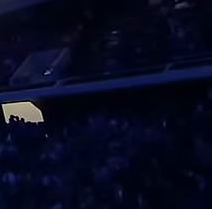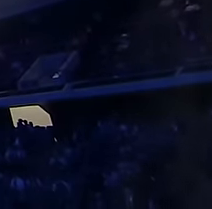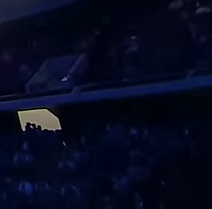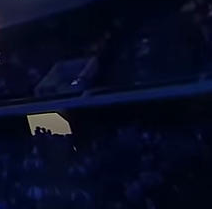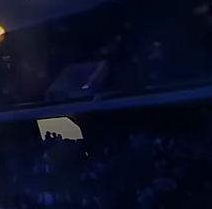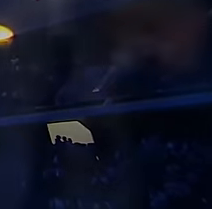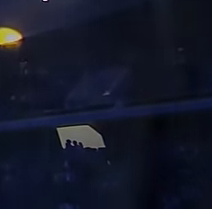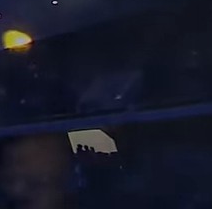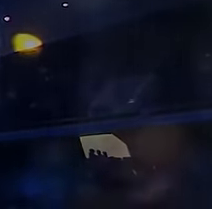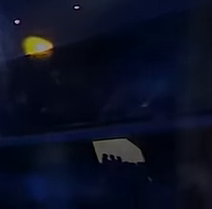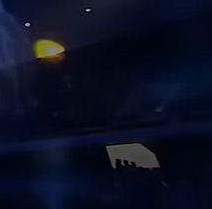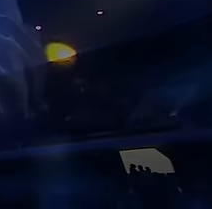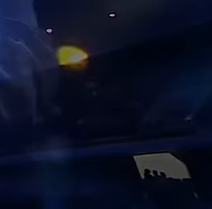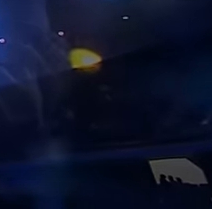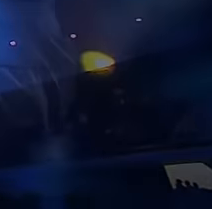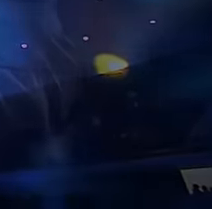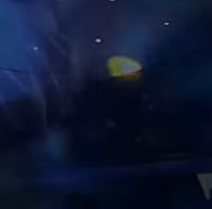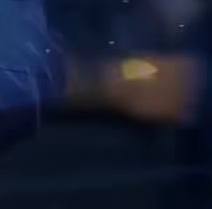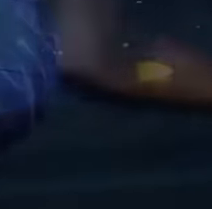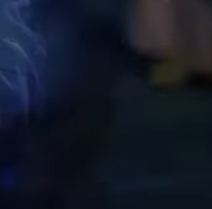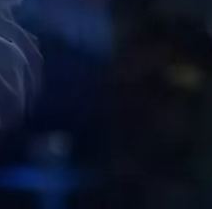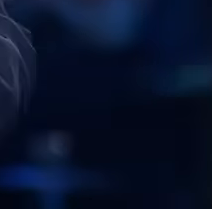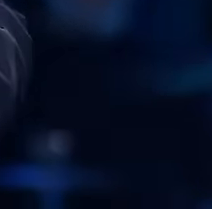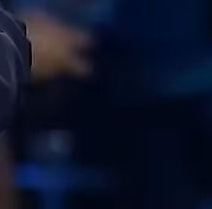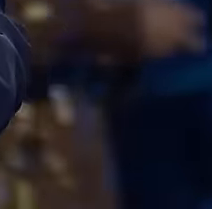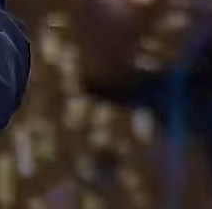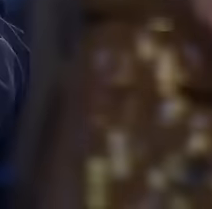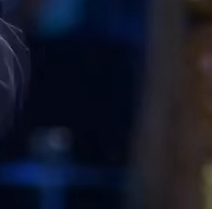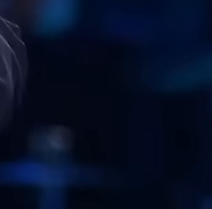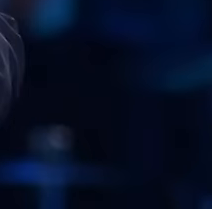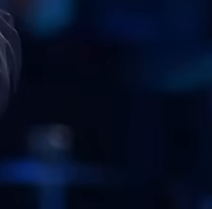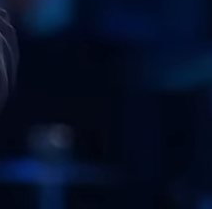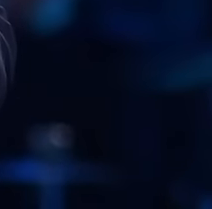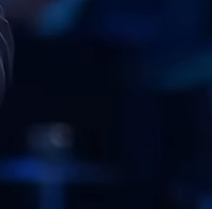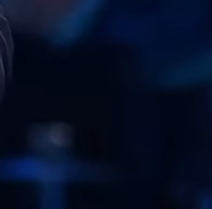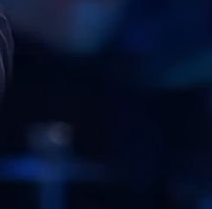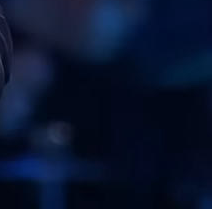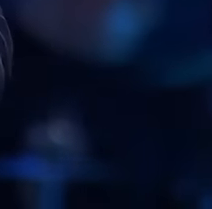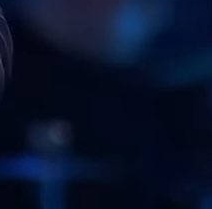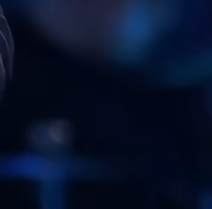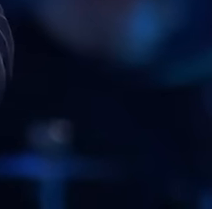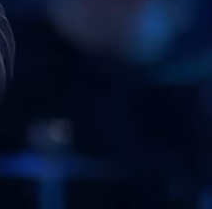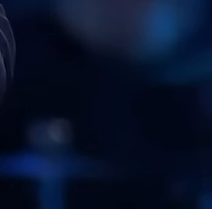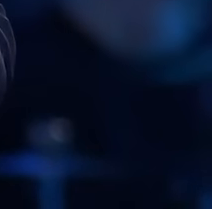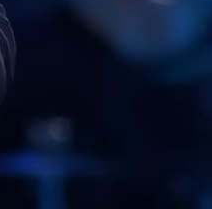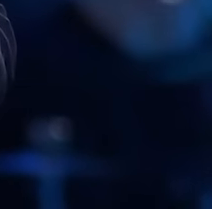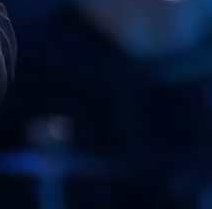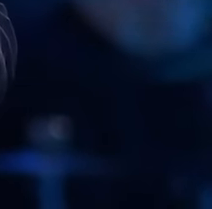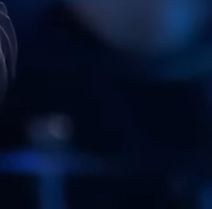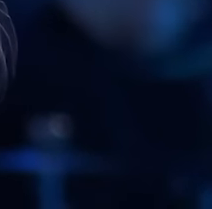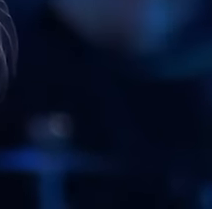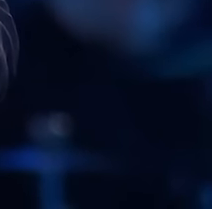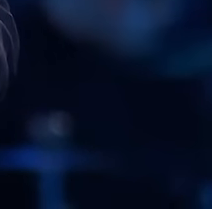Paz a Cristo. Praise the Lord. Paz a Cristo. Praise the Lord.